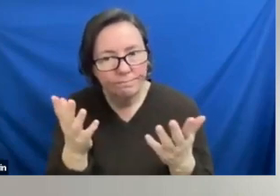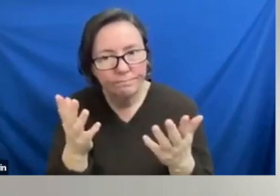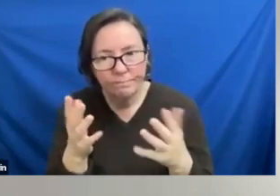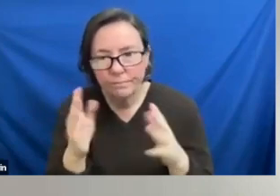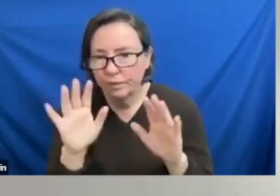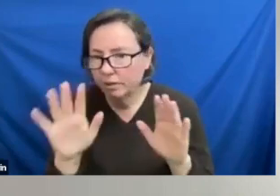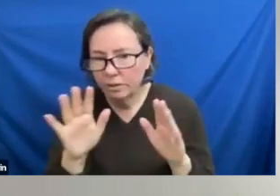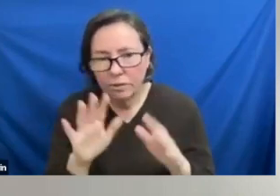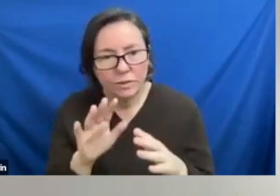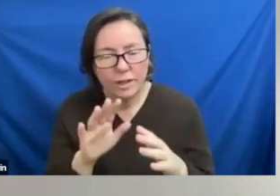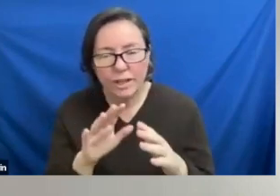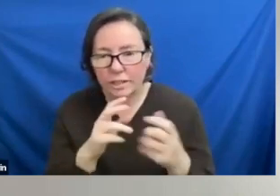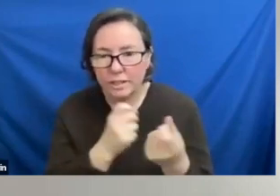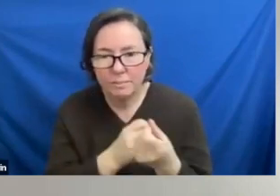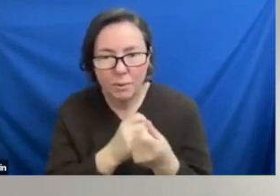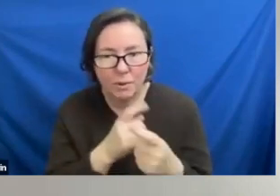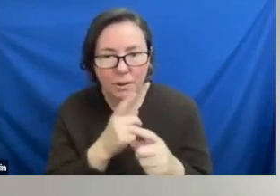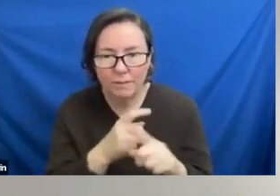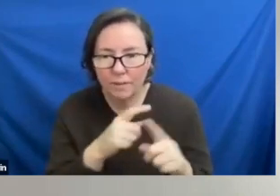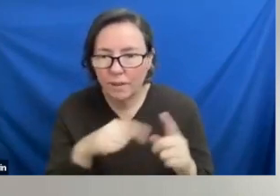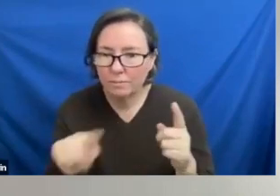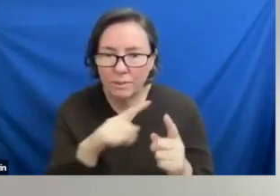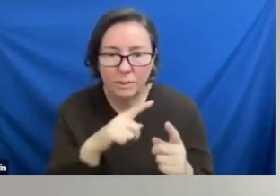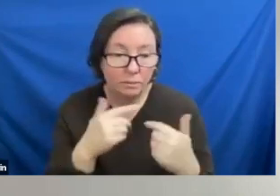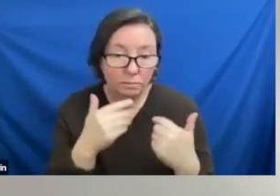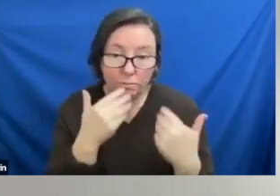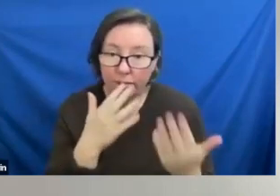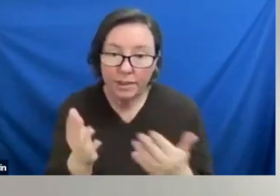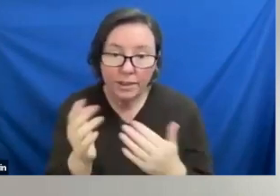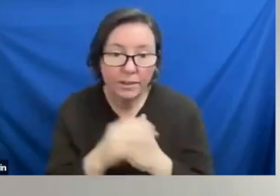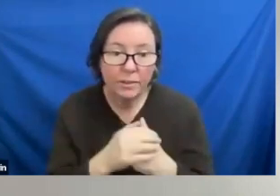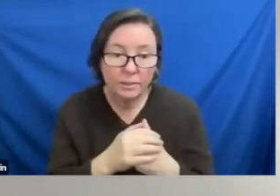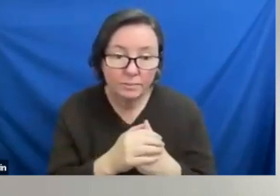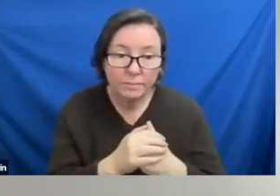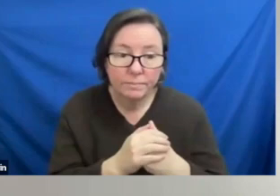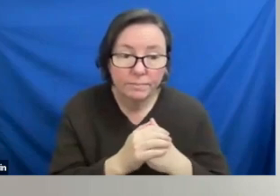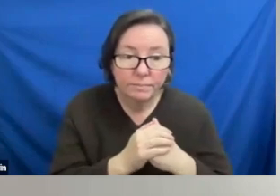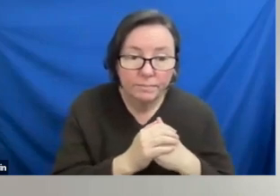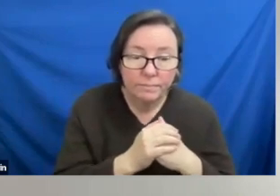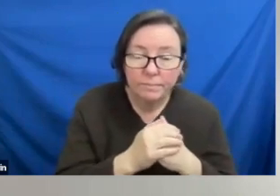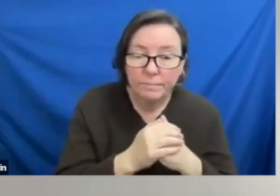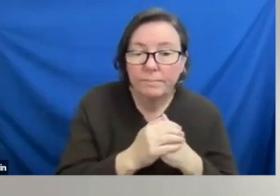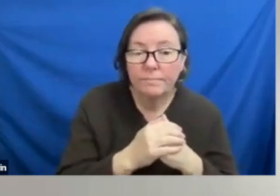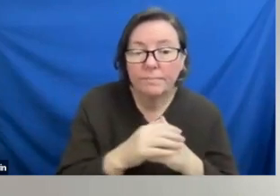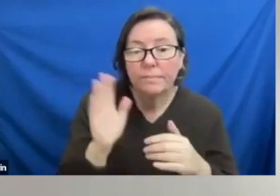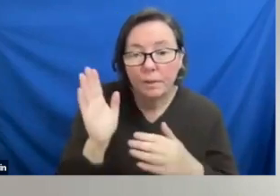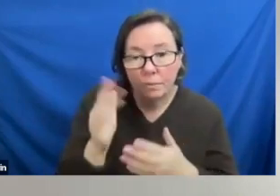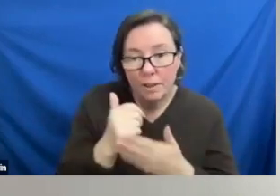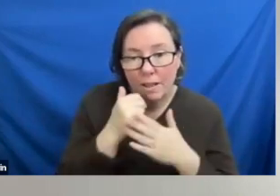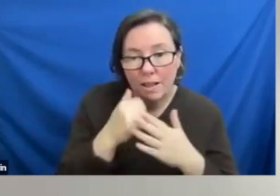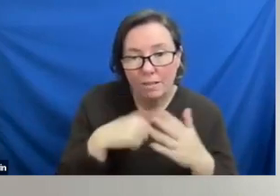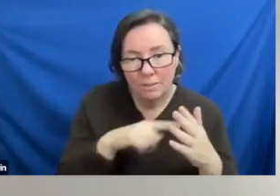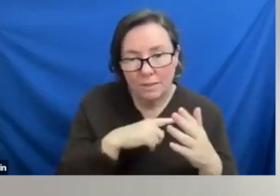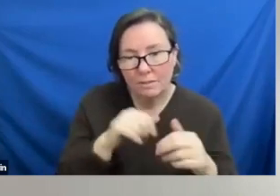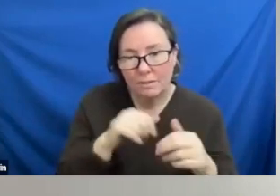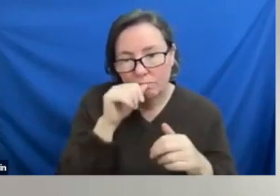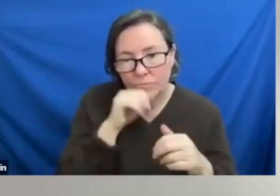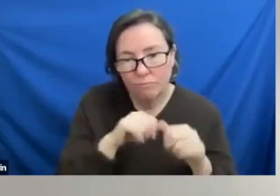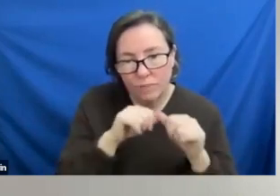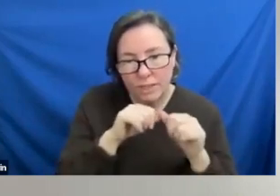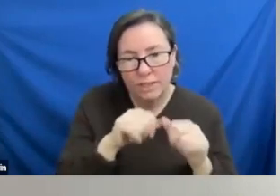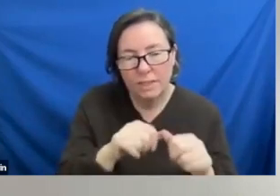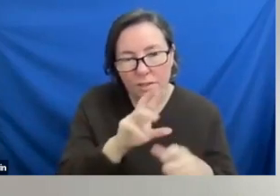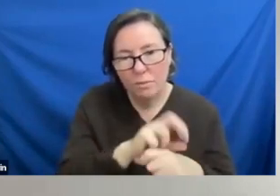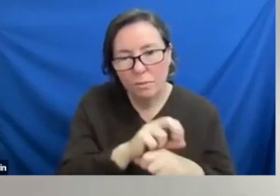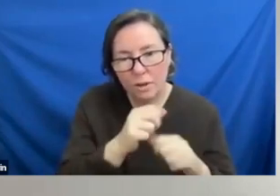tremendous amount of support that we've heard here tonight, and the ability for us to continue to work